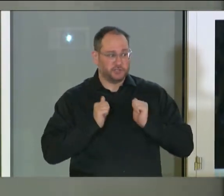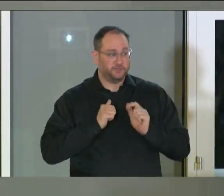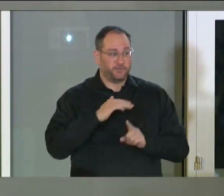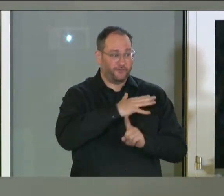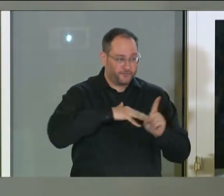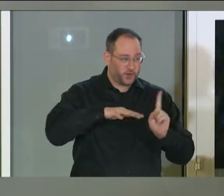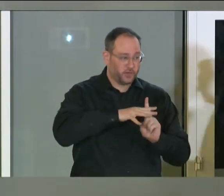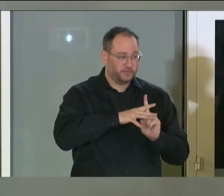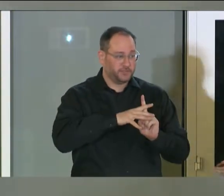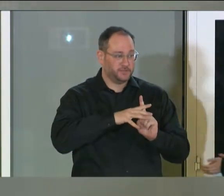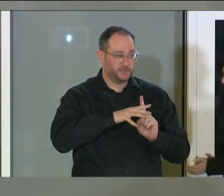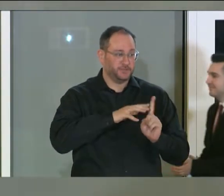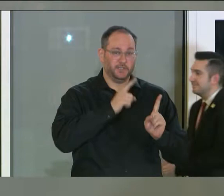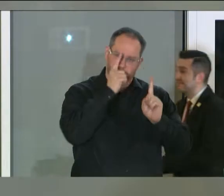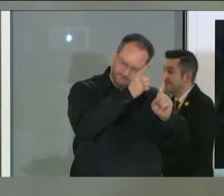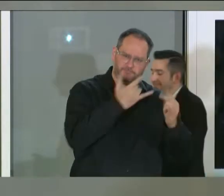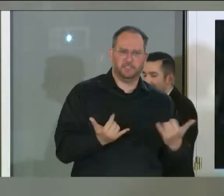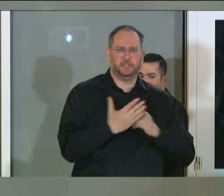That's right.